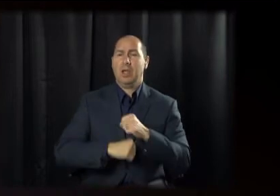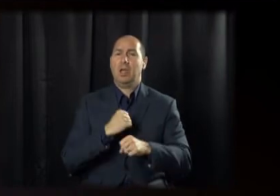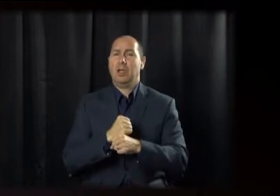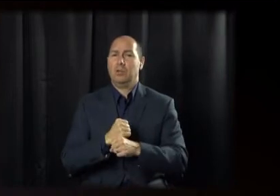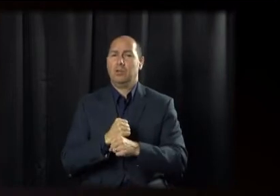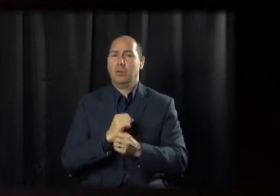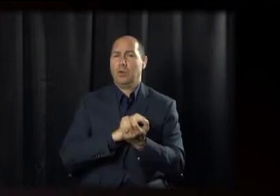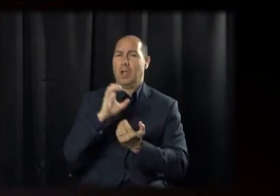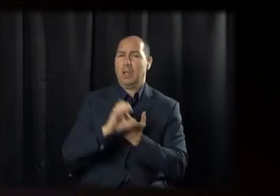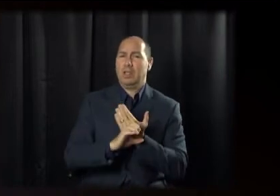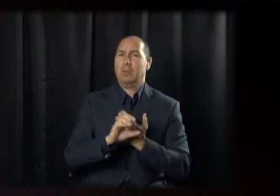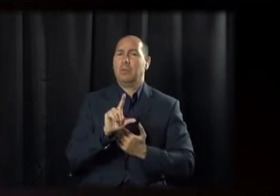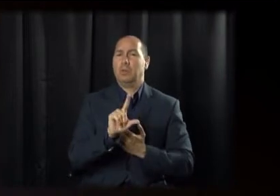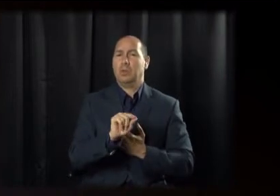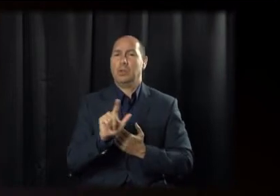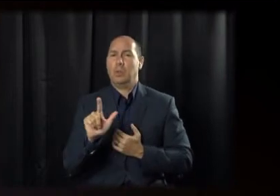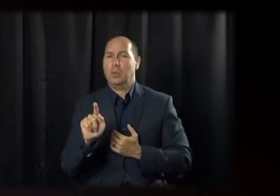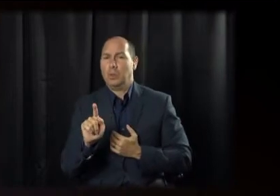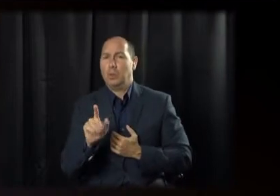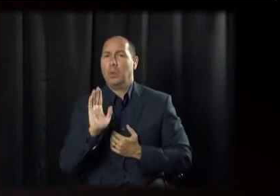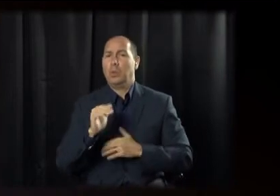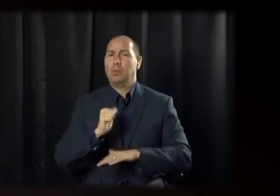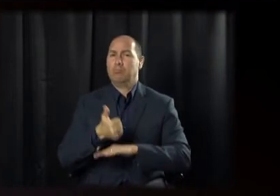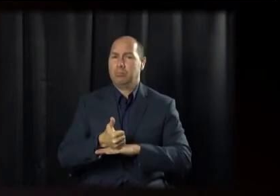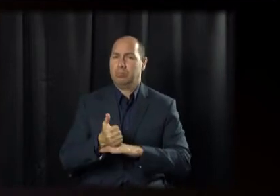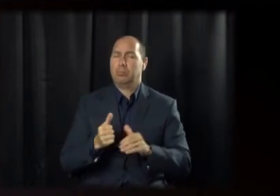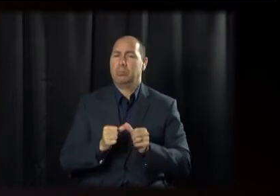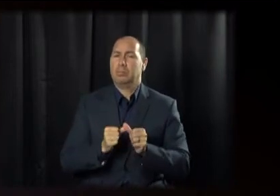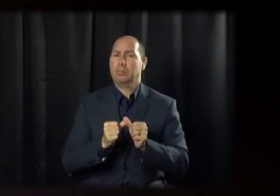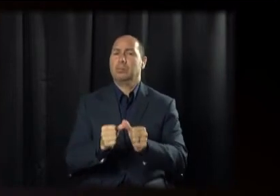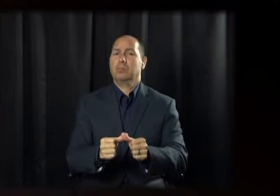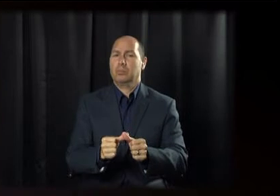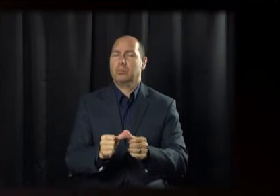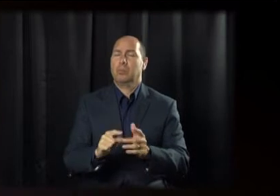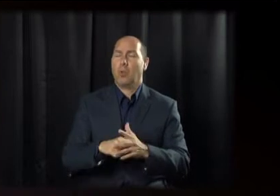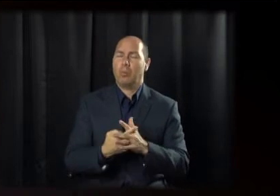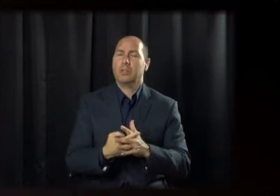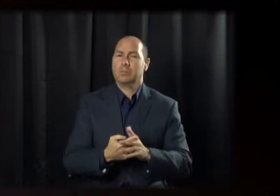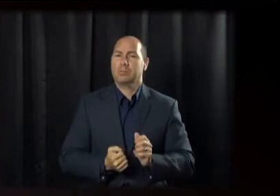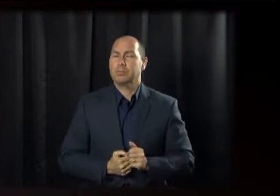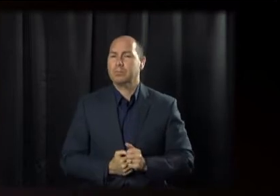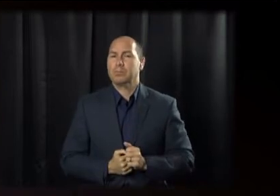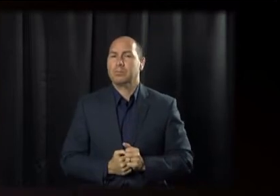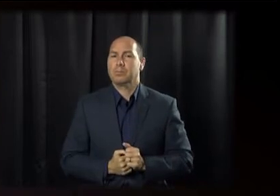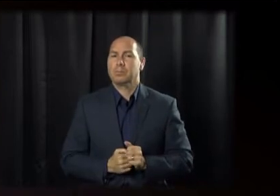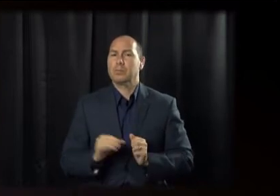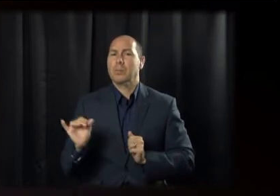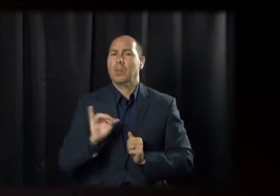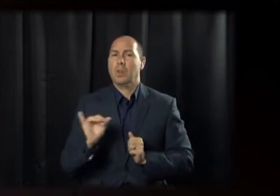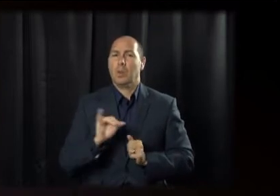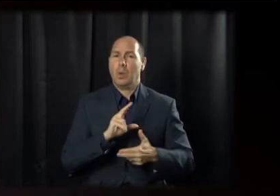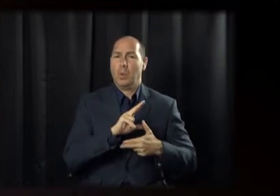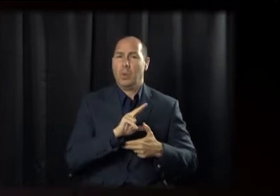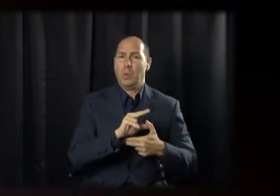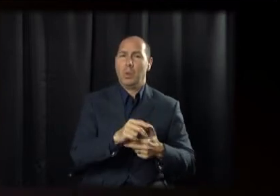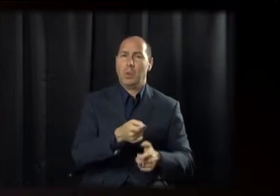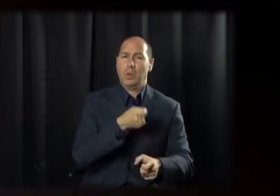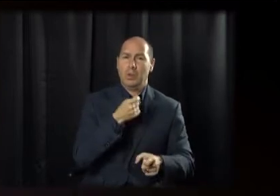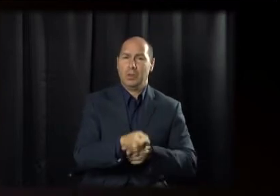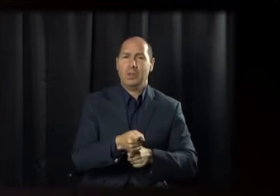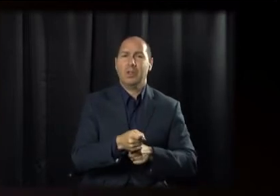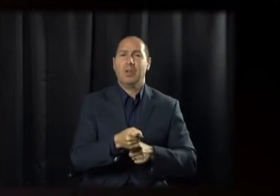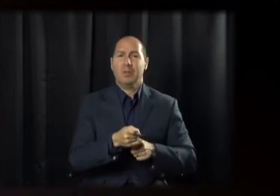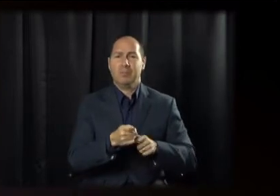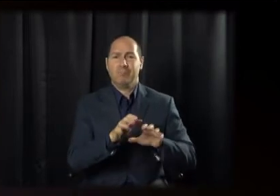2021. Lastly, Prasa has a unique opportunity to reconstruct hurricane-damaged infrastructure back to industry